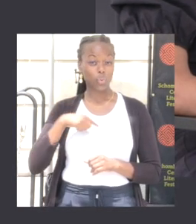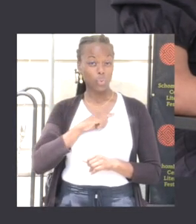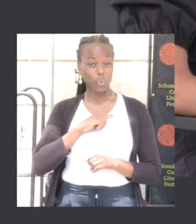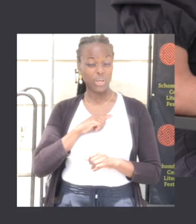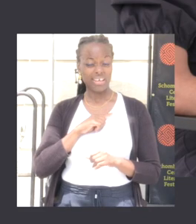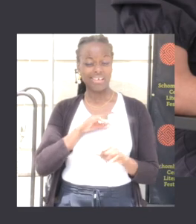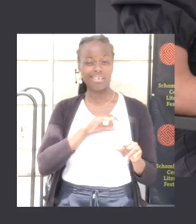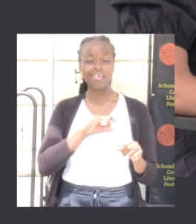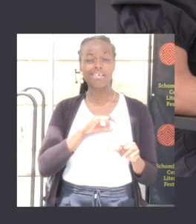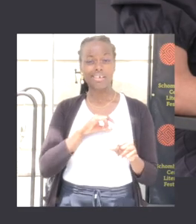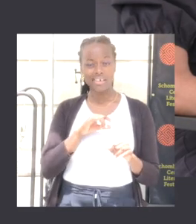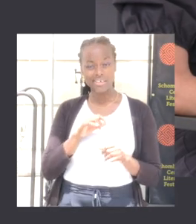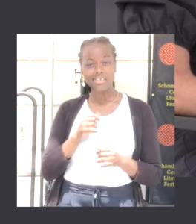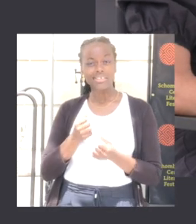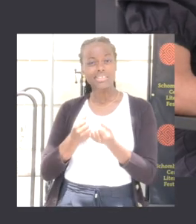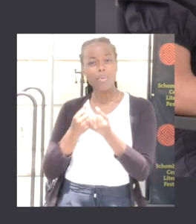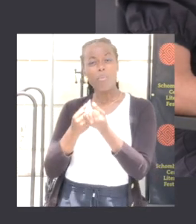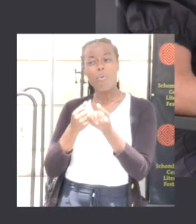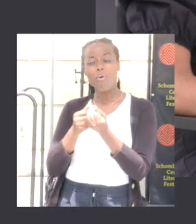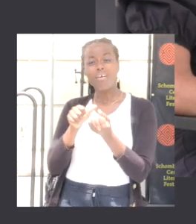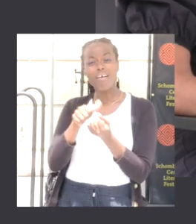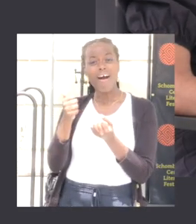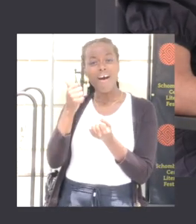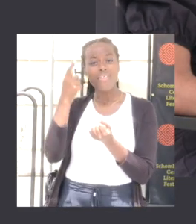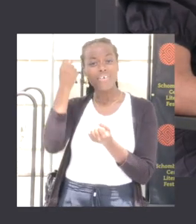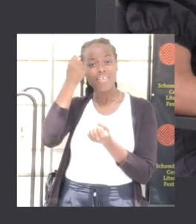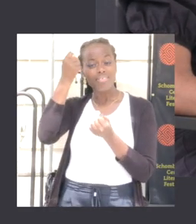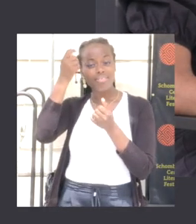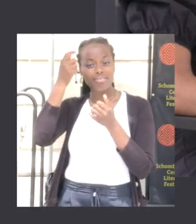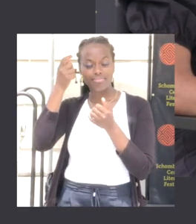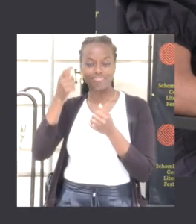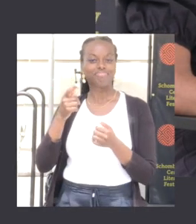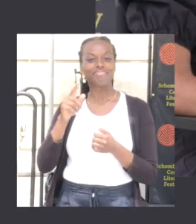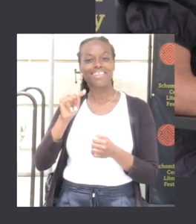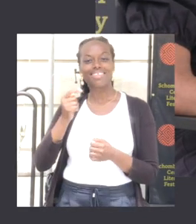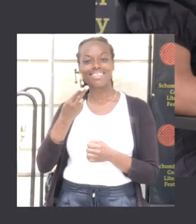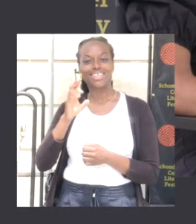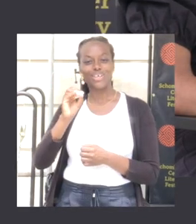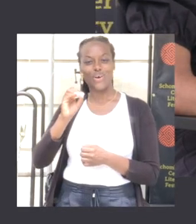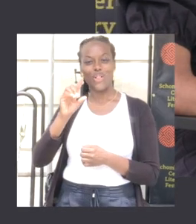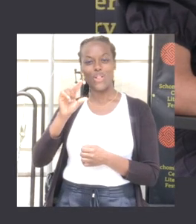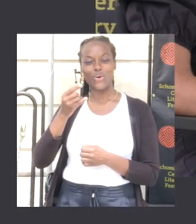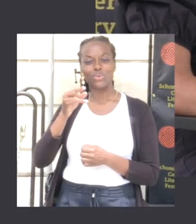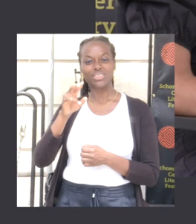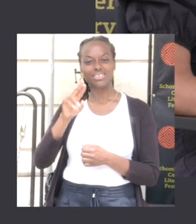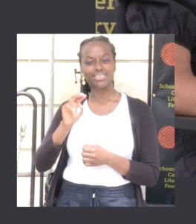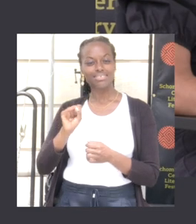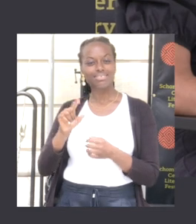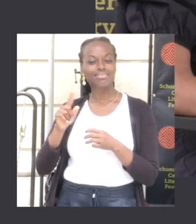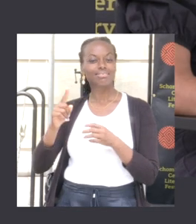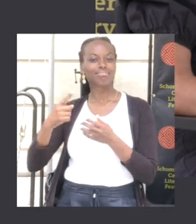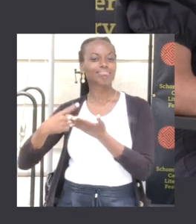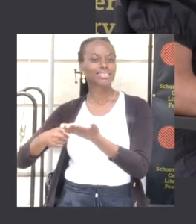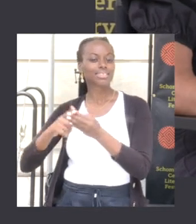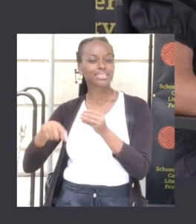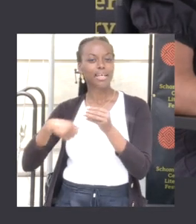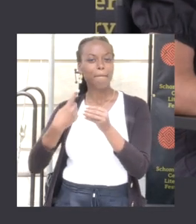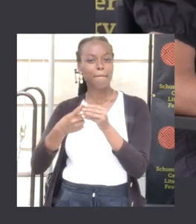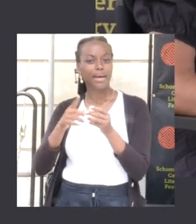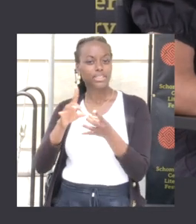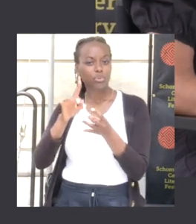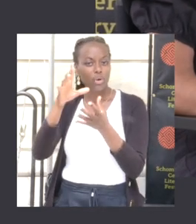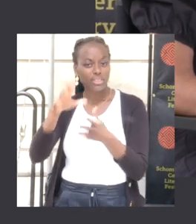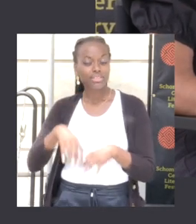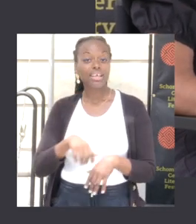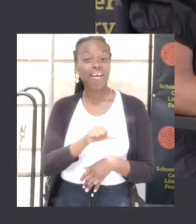liberation theologians Reverend James H. Cone and Albert Klieg in our chapter on spirituality. Intellectual titans like W.E.B. Du